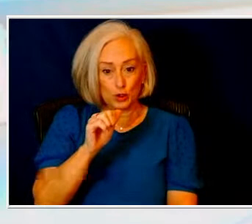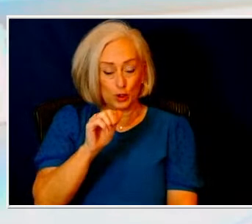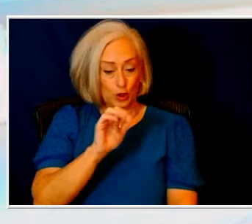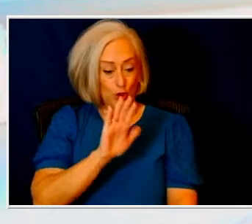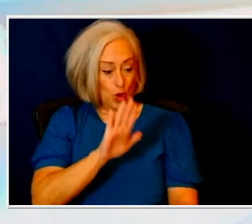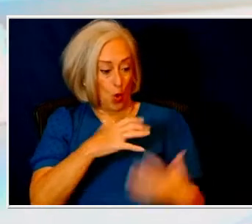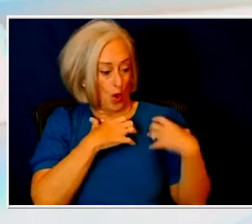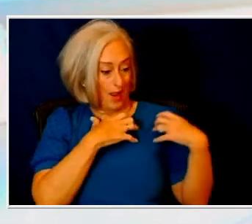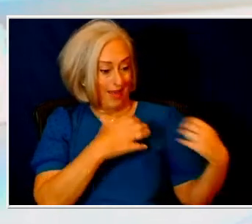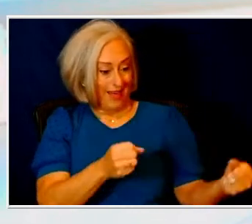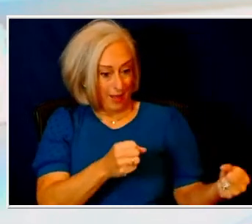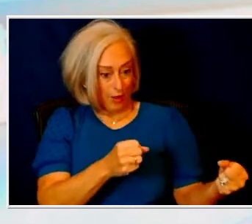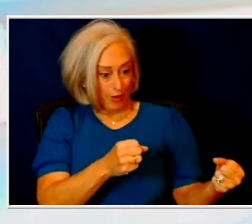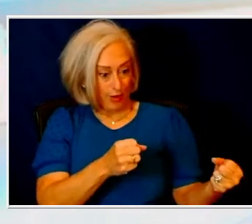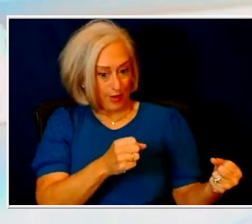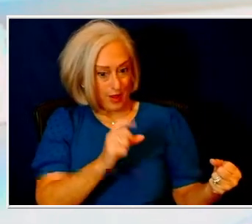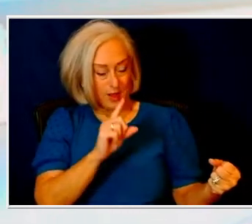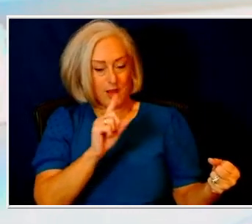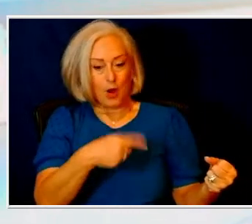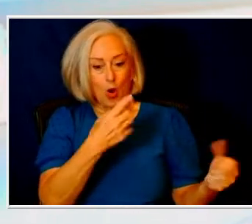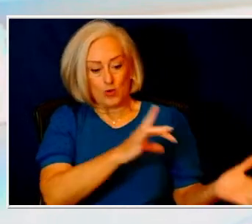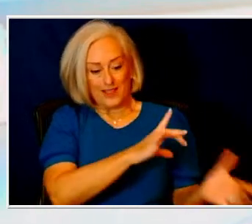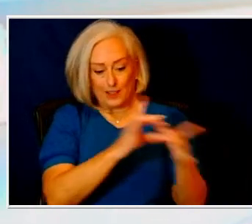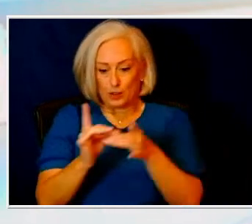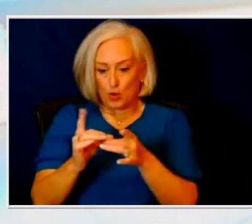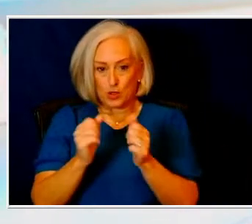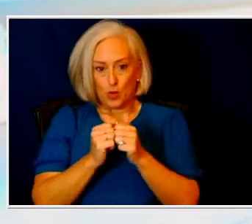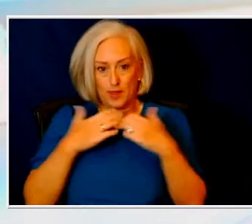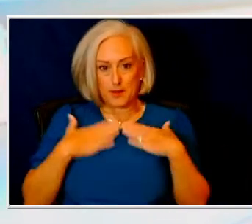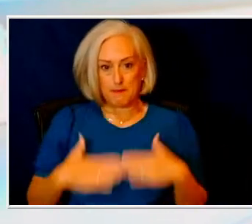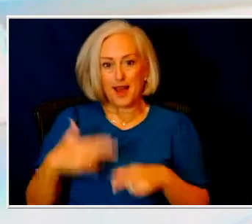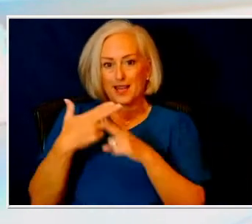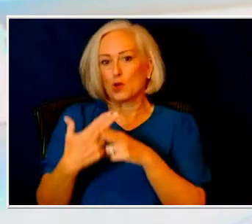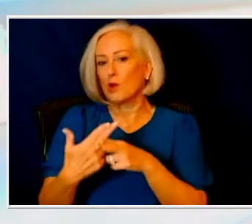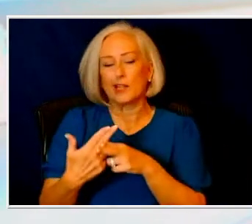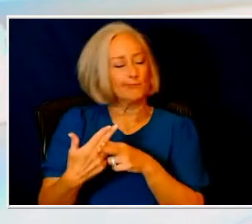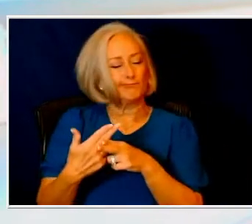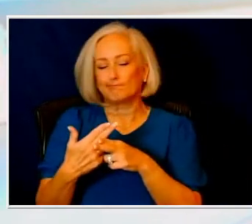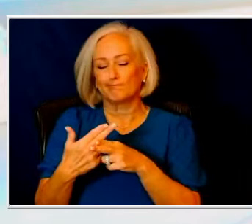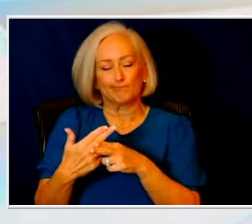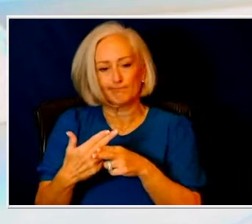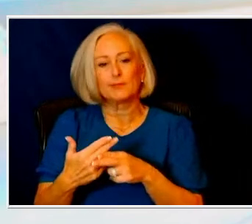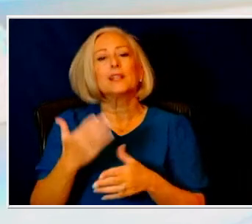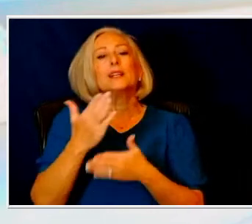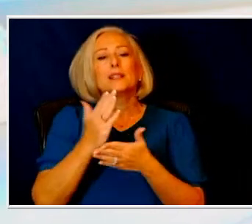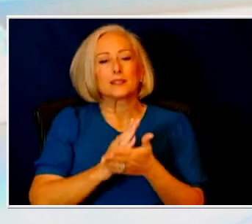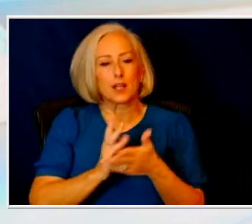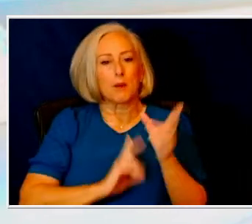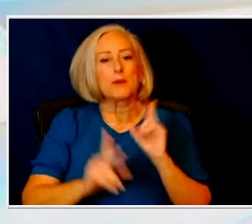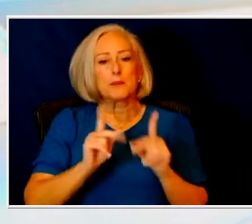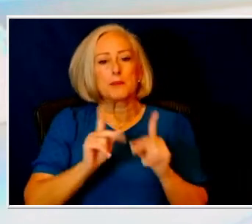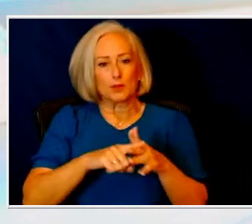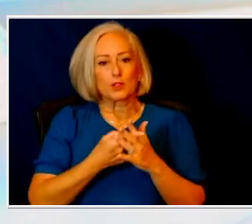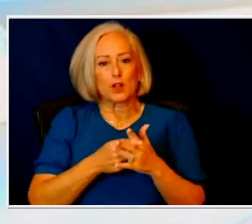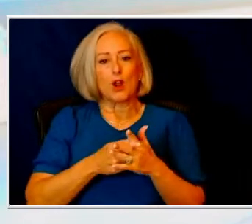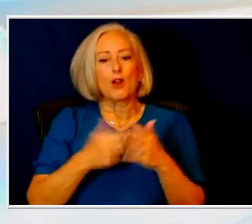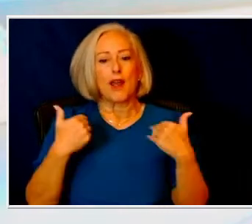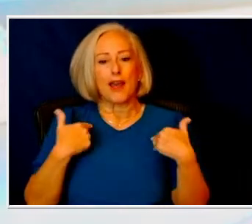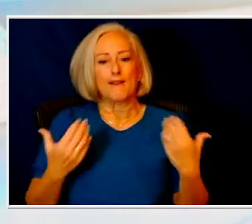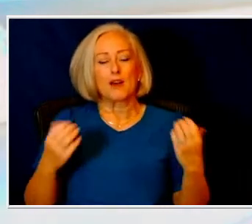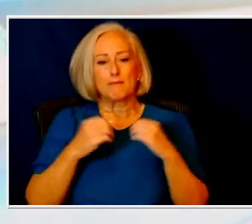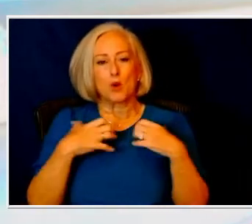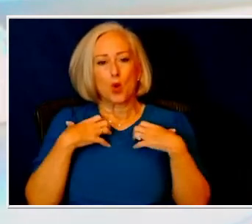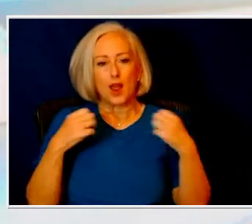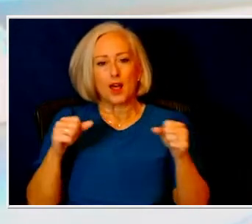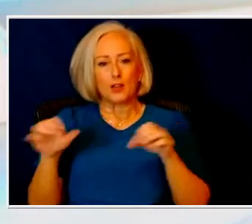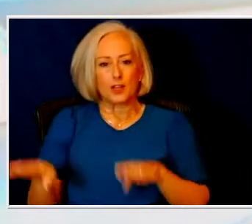necessarily only with your body weight, as Georgia had mentioned earlier. Some people will start having healthier behaviors in terms of their diet